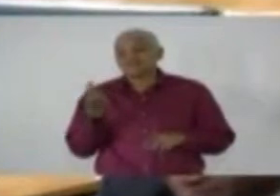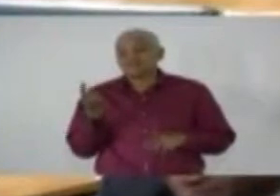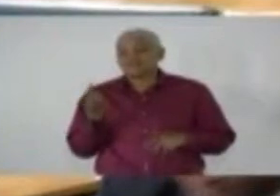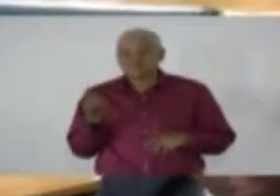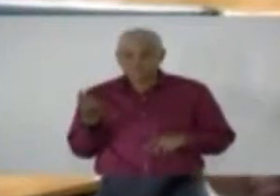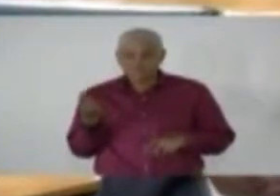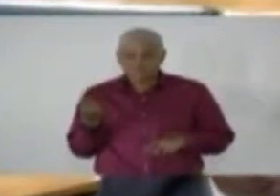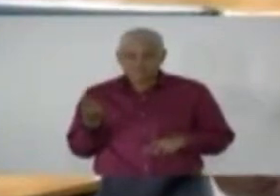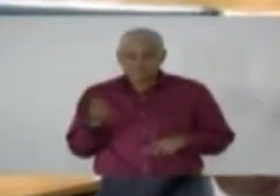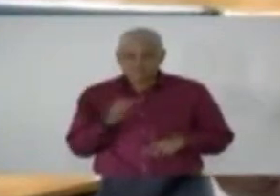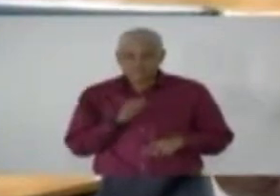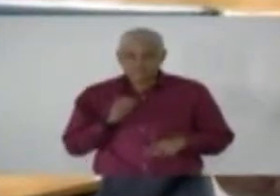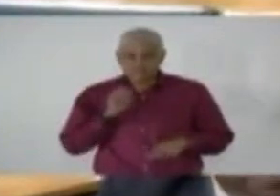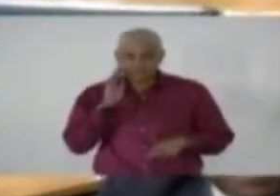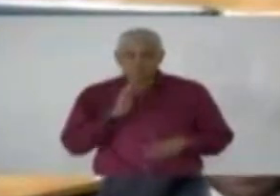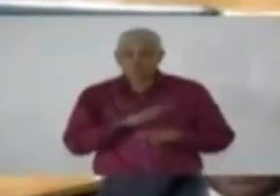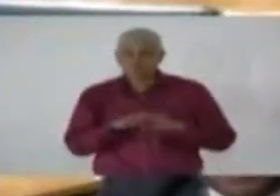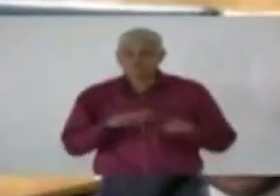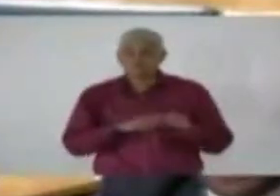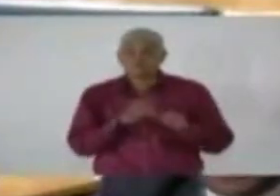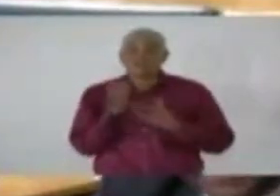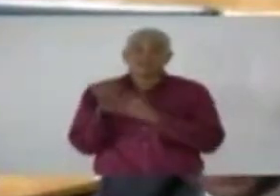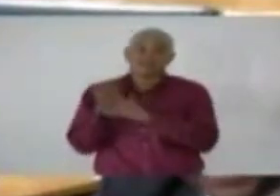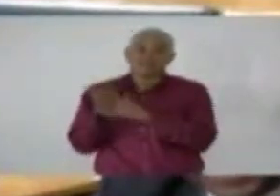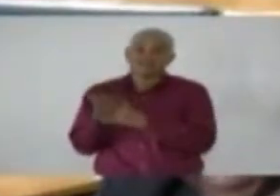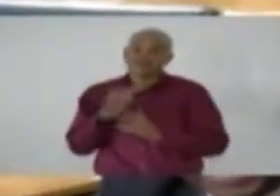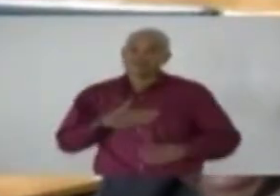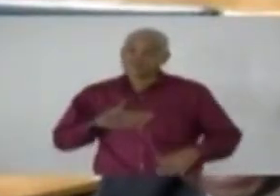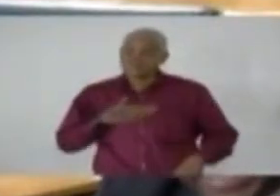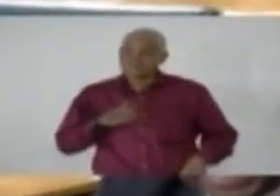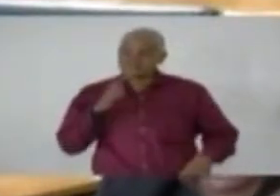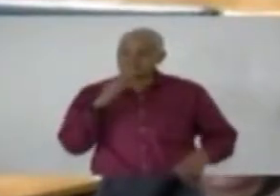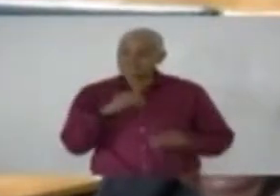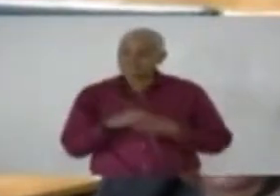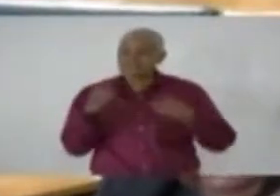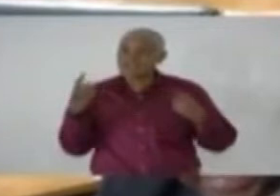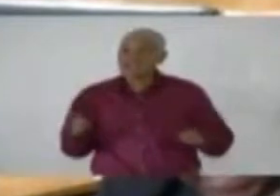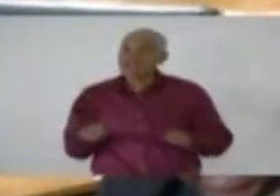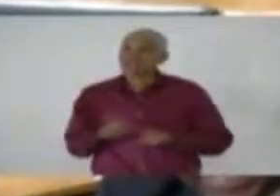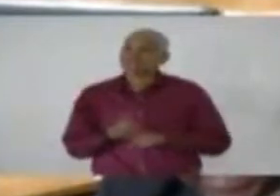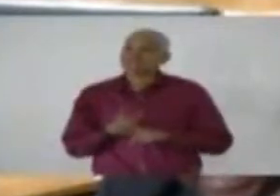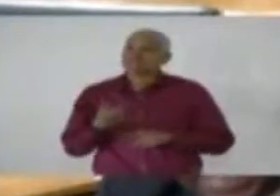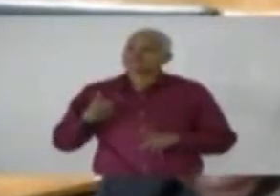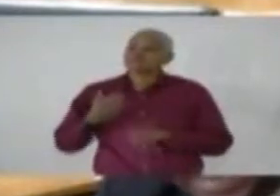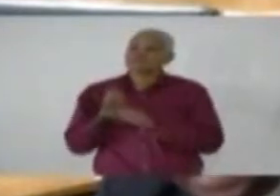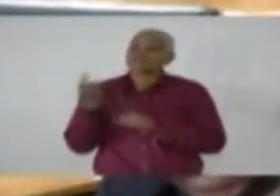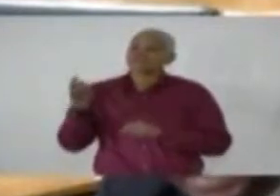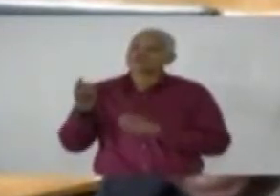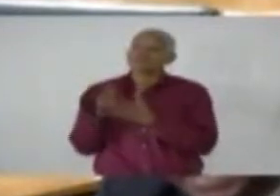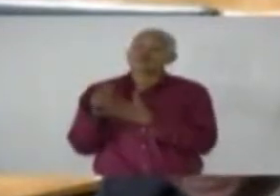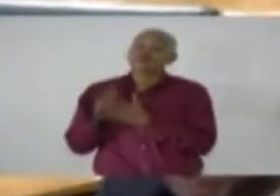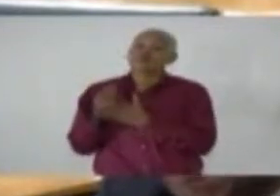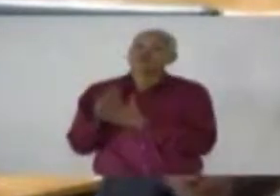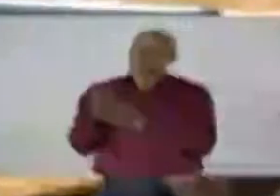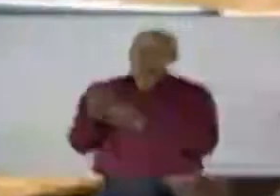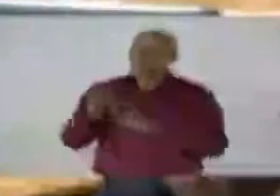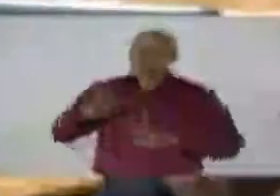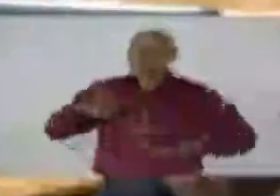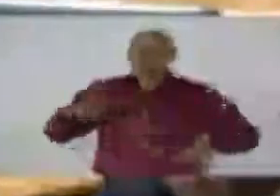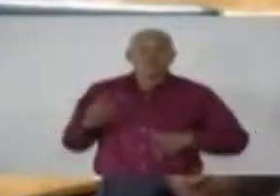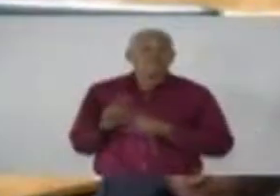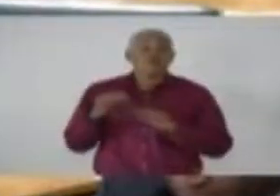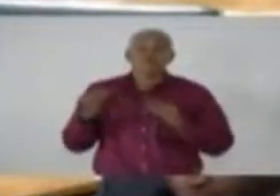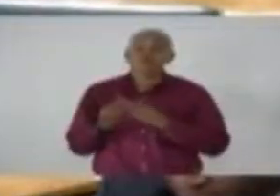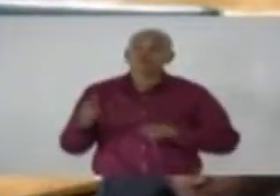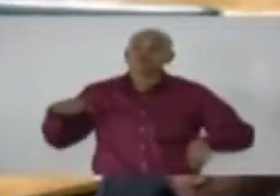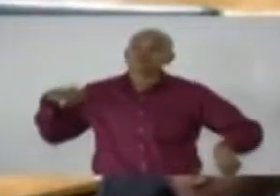Senator Brown, don't start, man, please. Thank you. In case you tell me that we get some money from borrowings, well, we haven't borrowed any for a